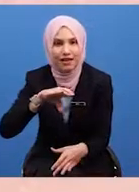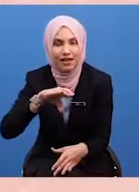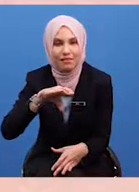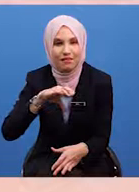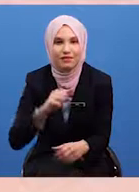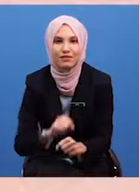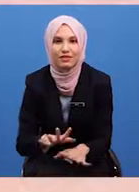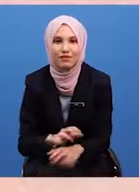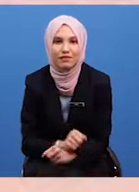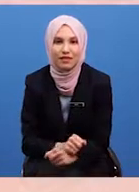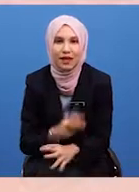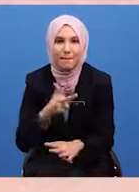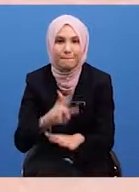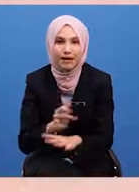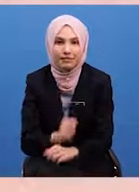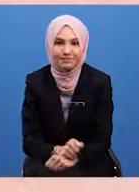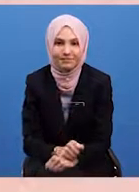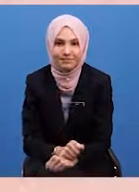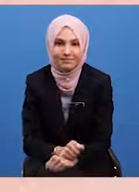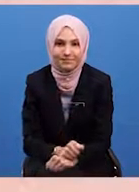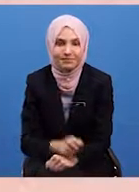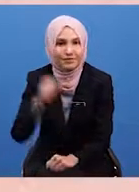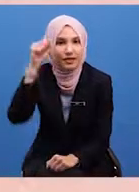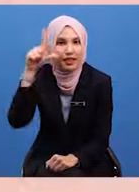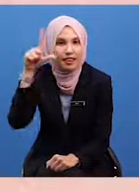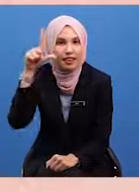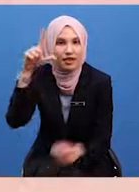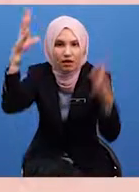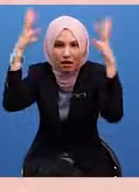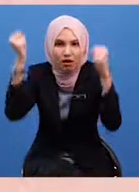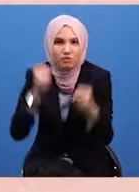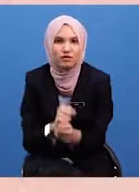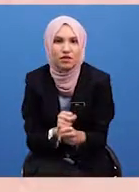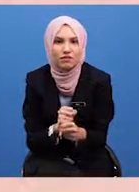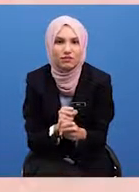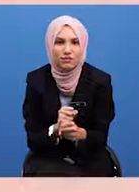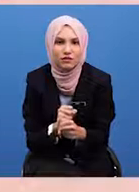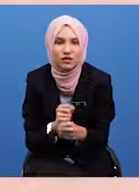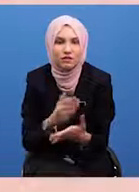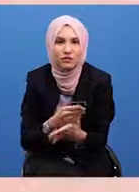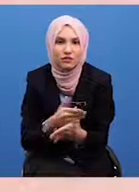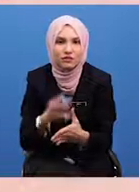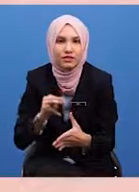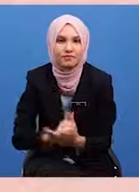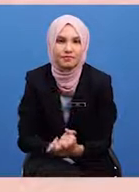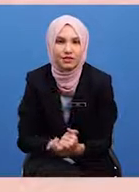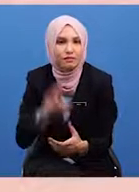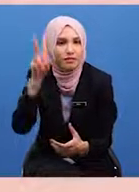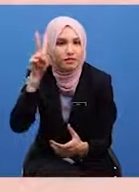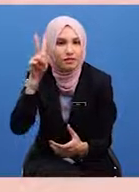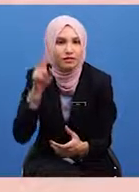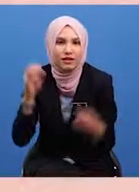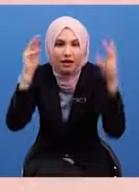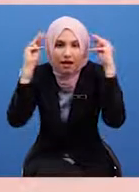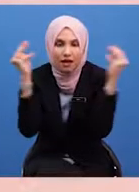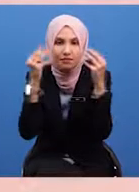a park. While Lynn hopes that it will be a tie between them, Mr. Velos, the headmaster, announces